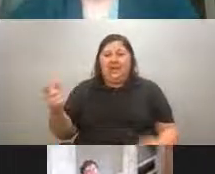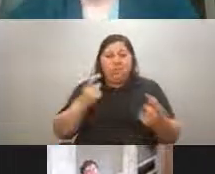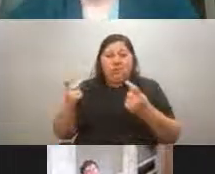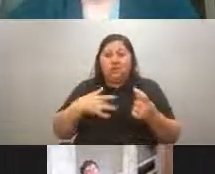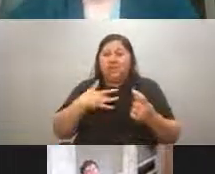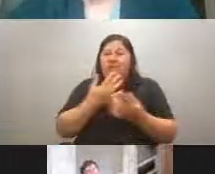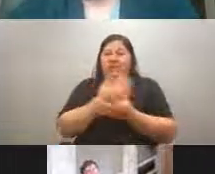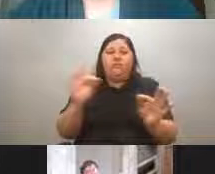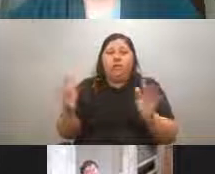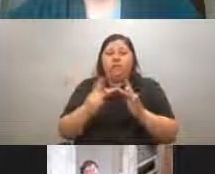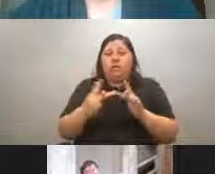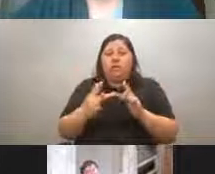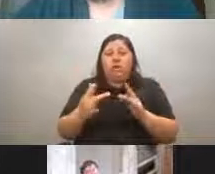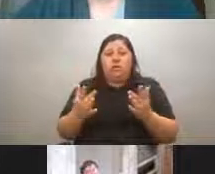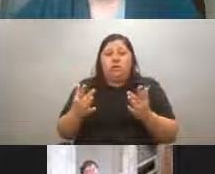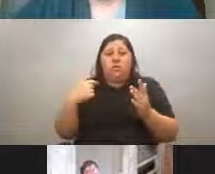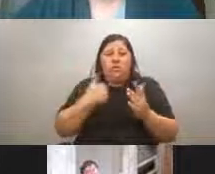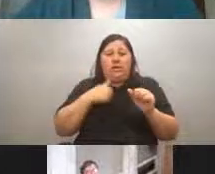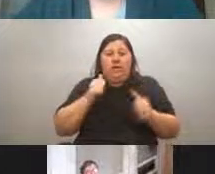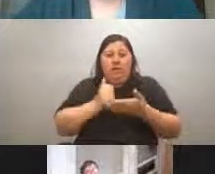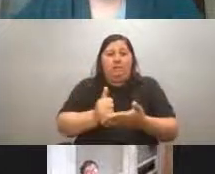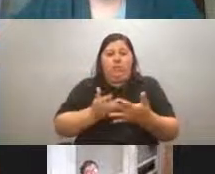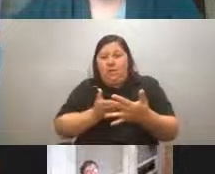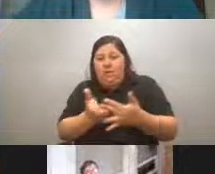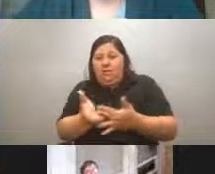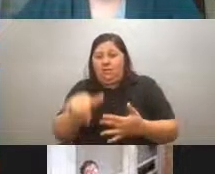out. We can always help you navigate that.